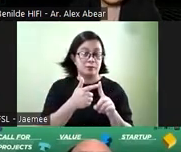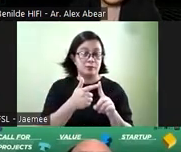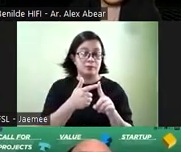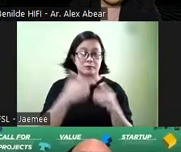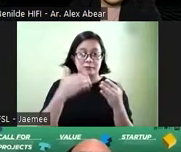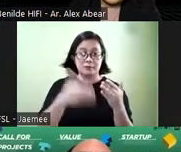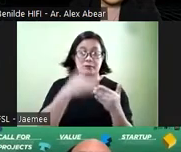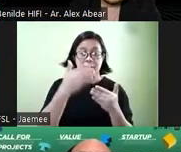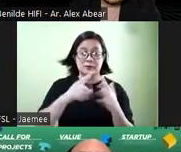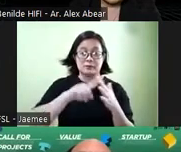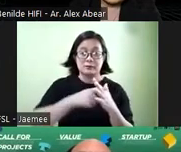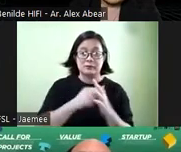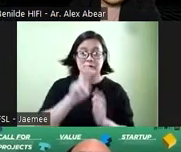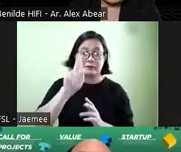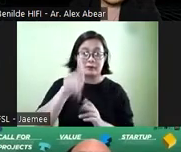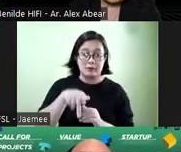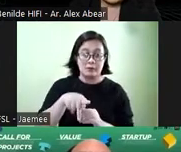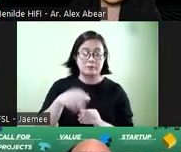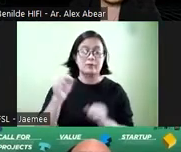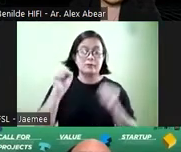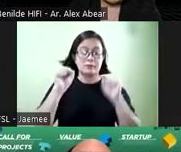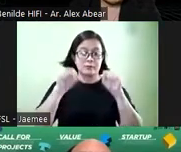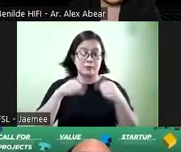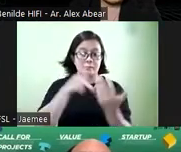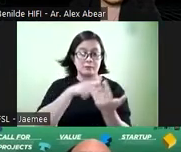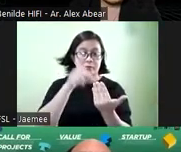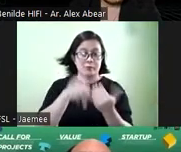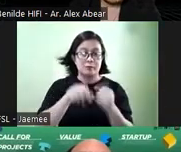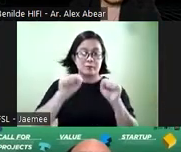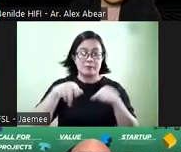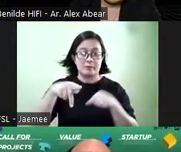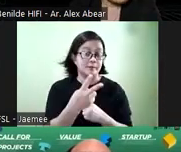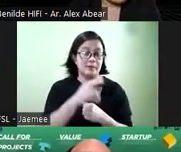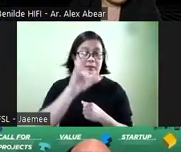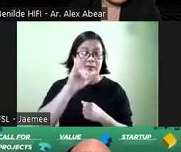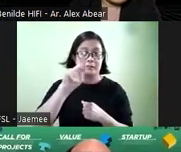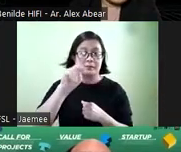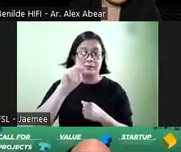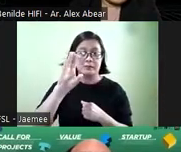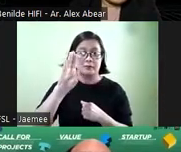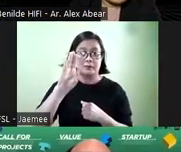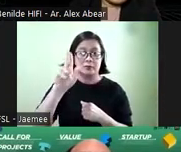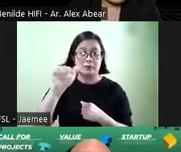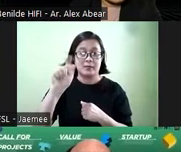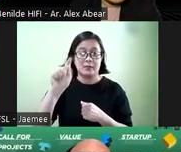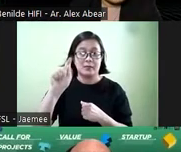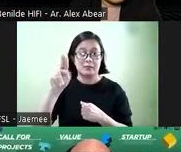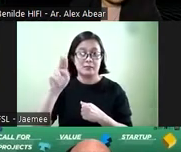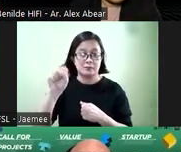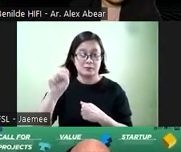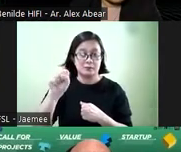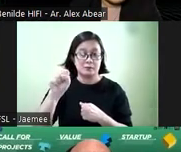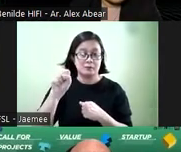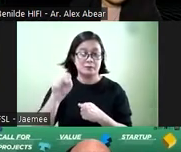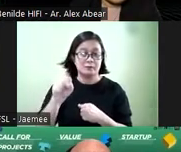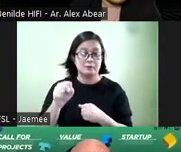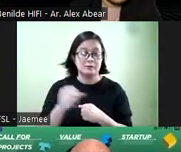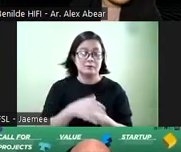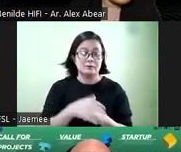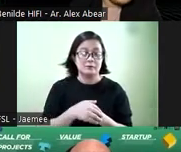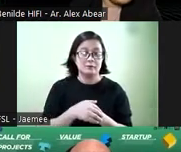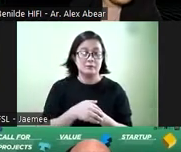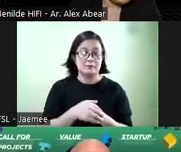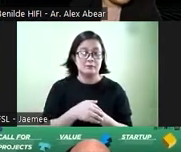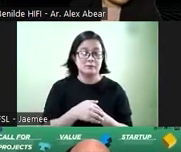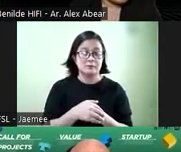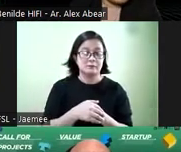startup unicorn, is to make our projects patentable and crowdfundable. So this is a direct translation of the incubation